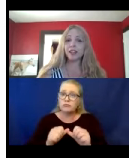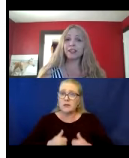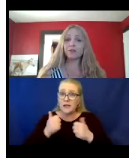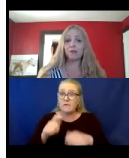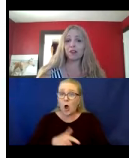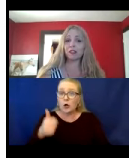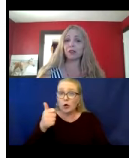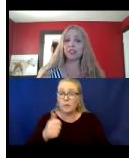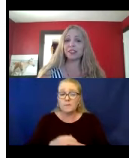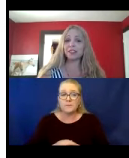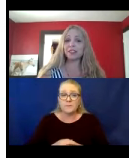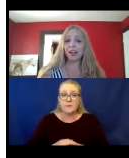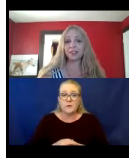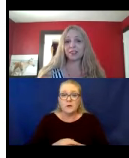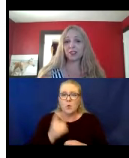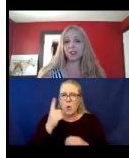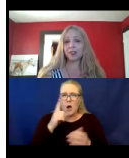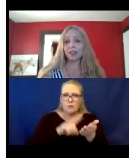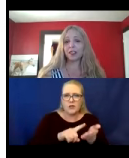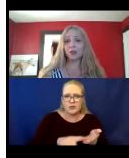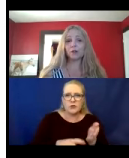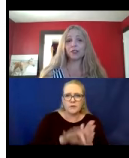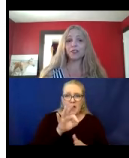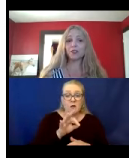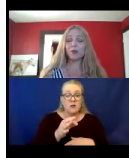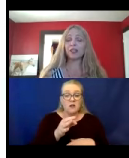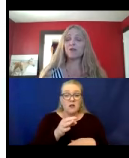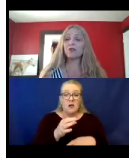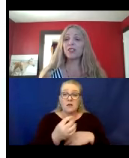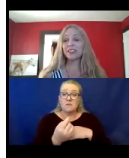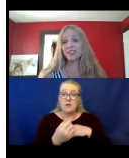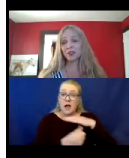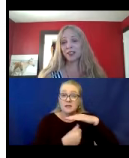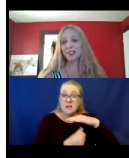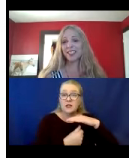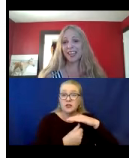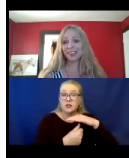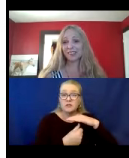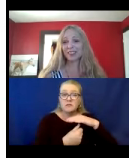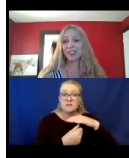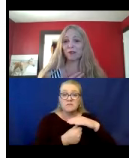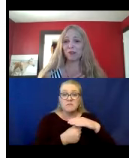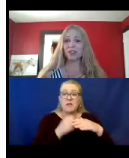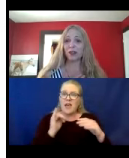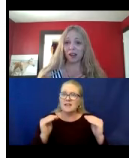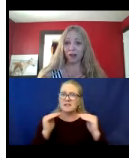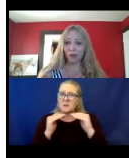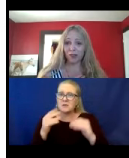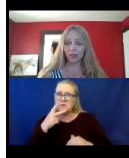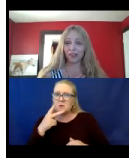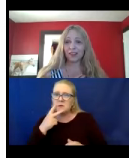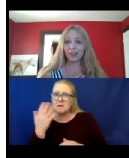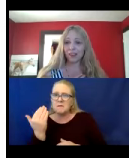One study found that loneliness, isolation is equivalent to smoking 15 cigarettes a day. That's how it affects our